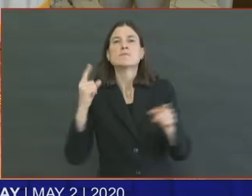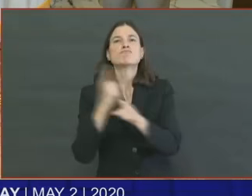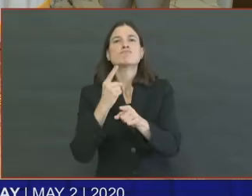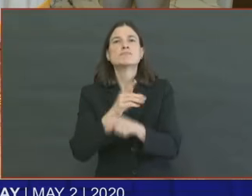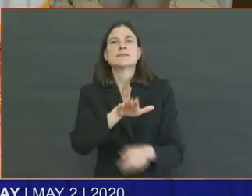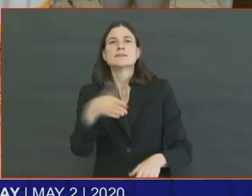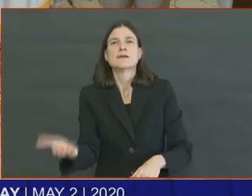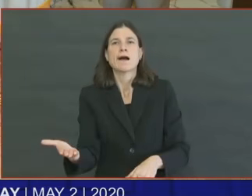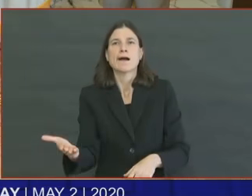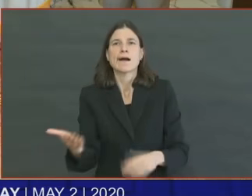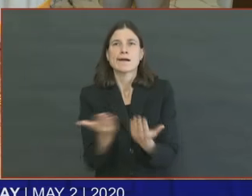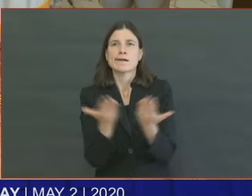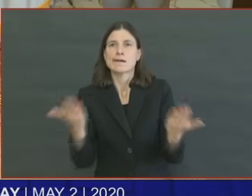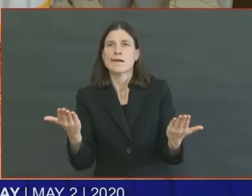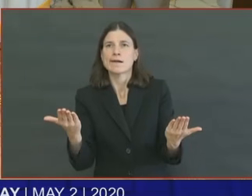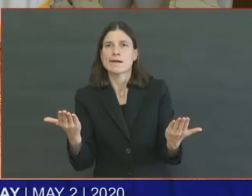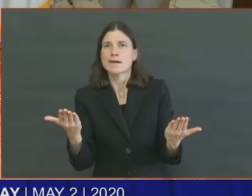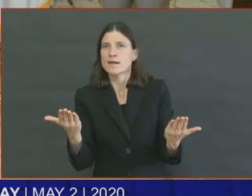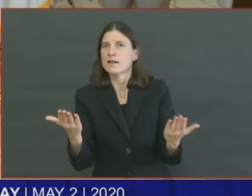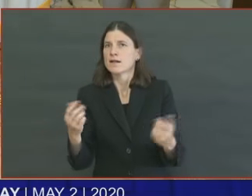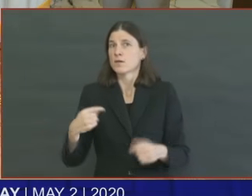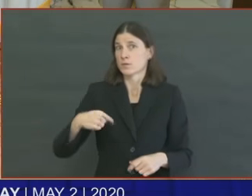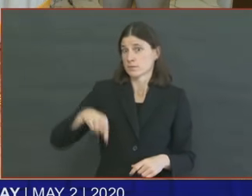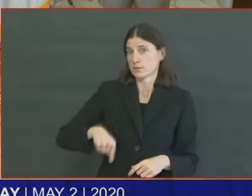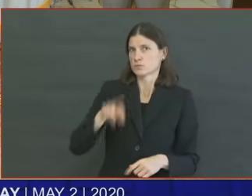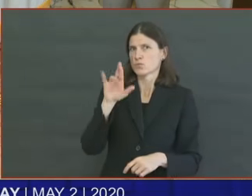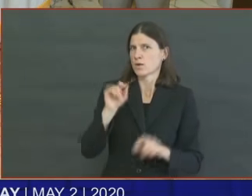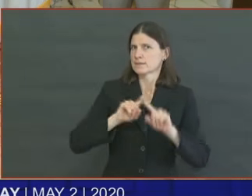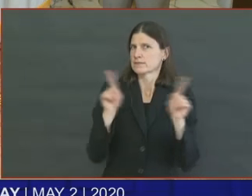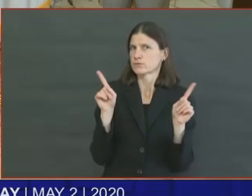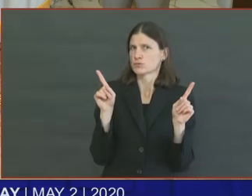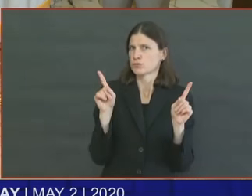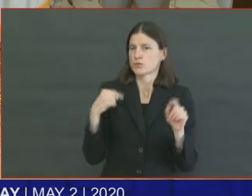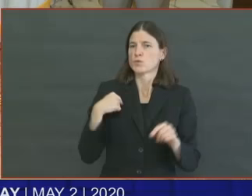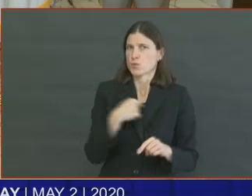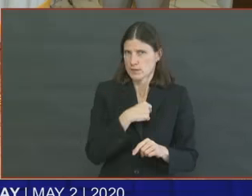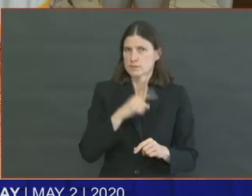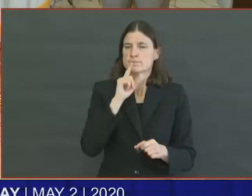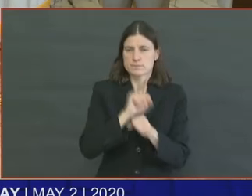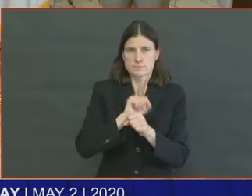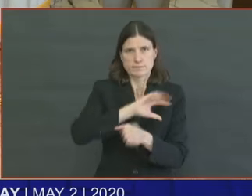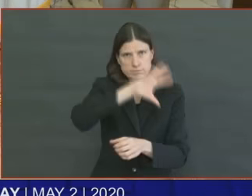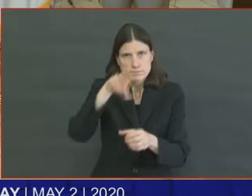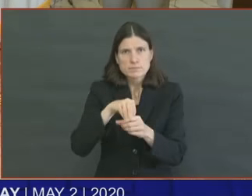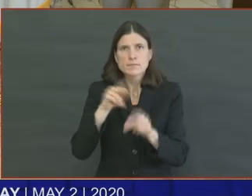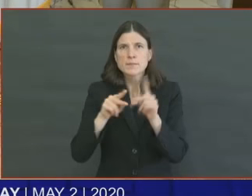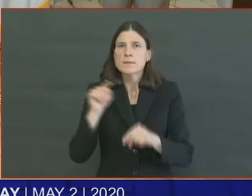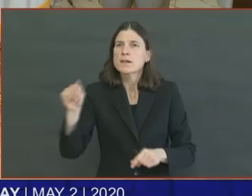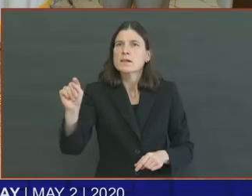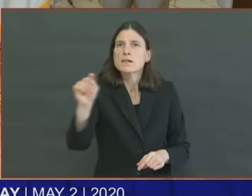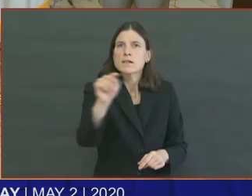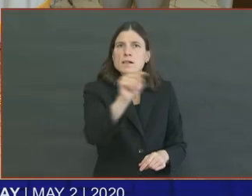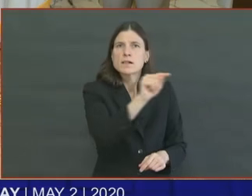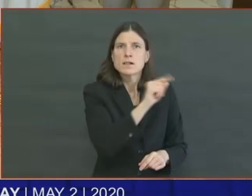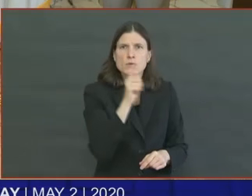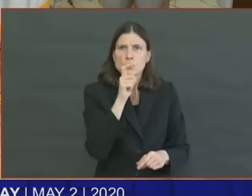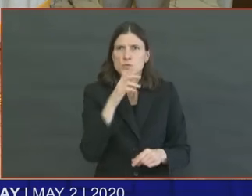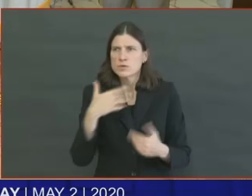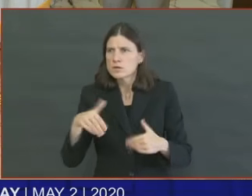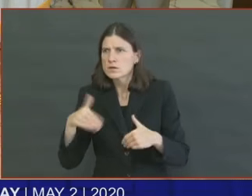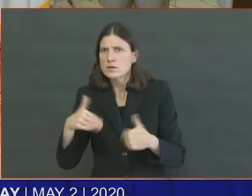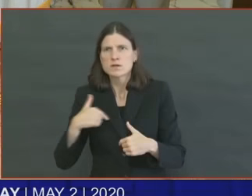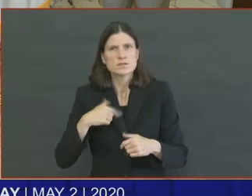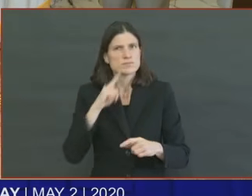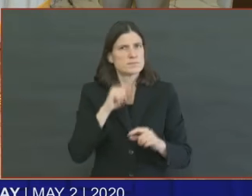very comprehensive approach here in the state. We very much benefit from the fact that we have